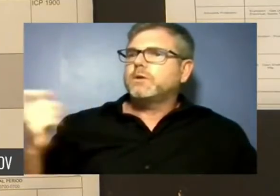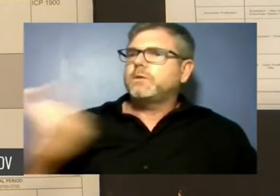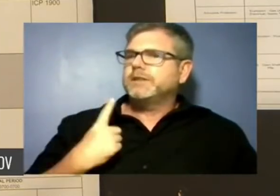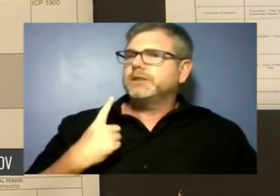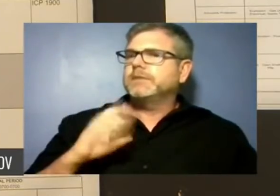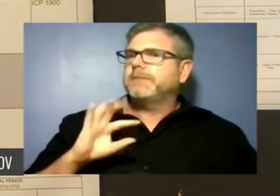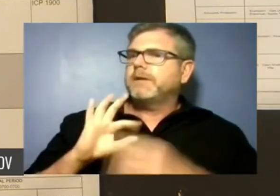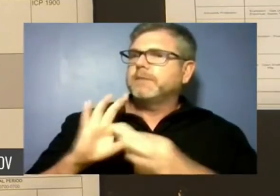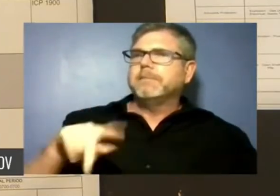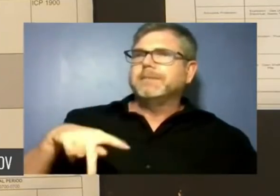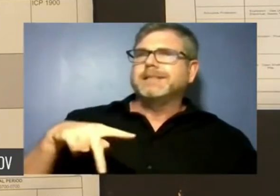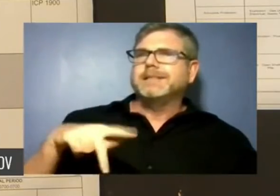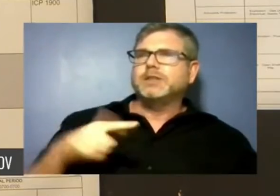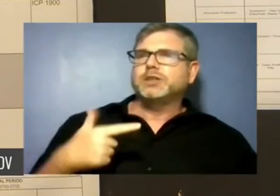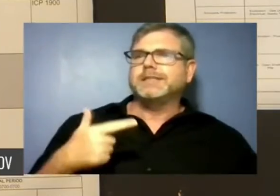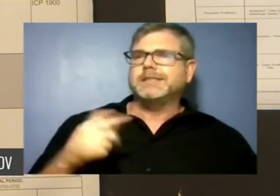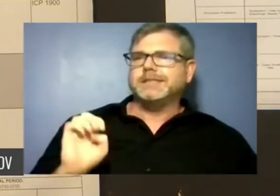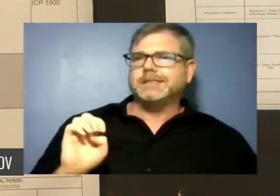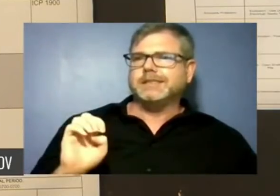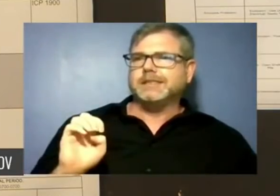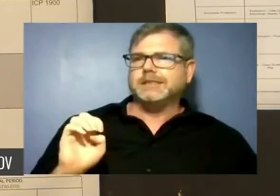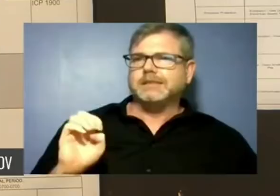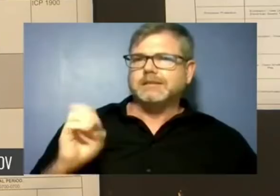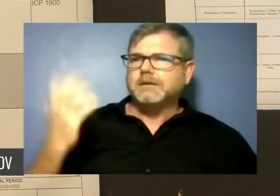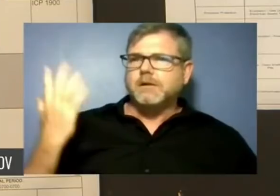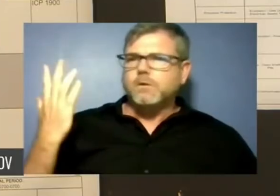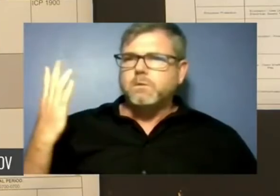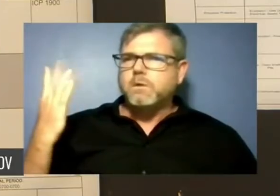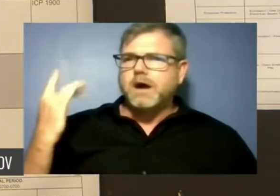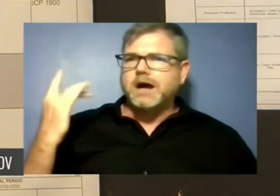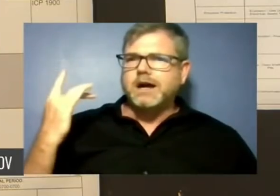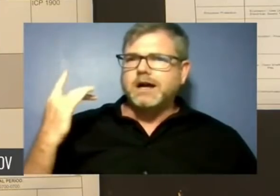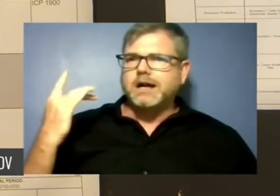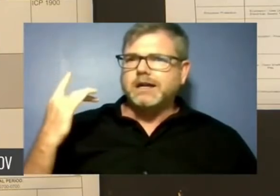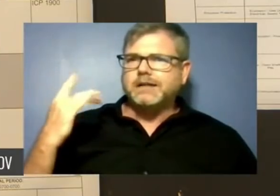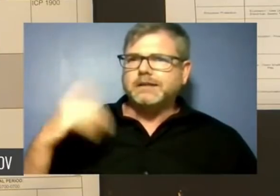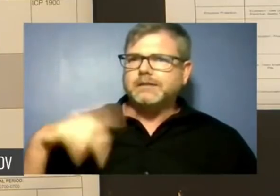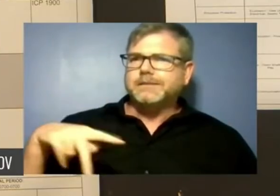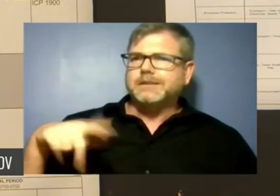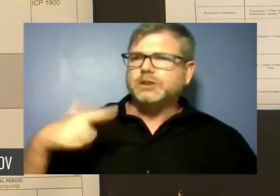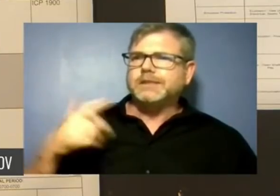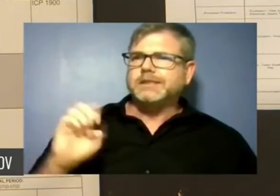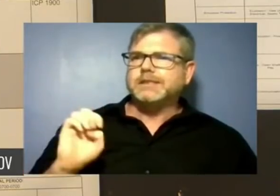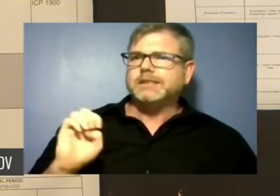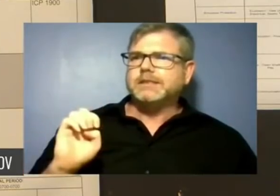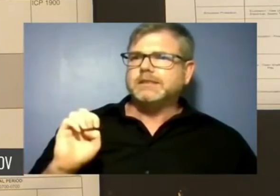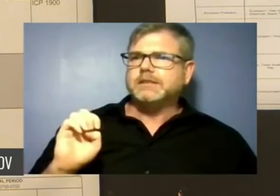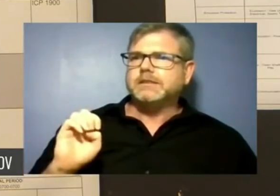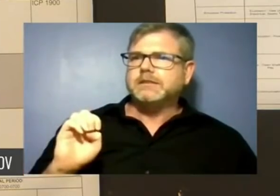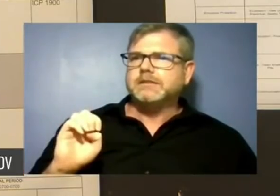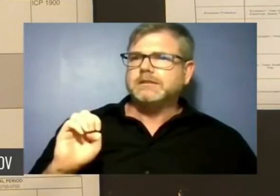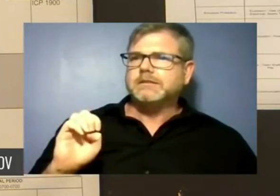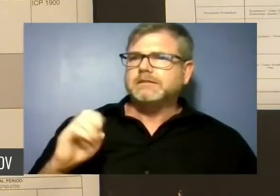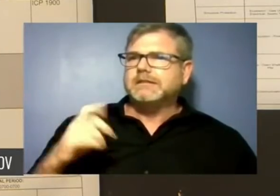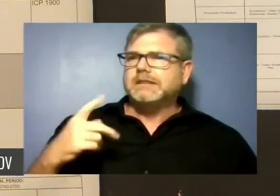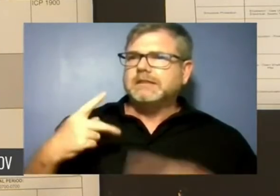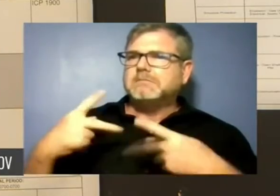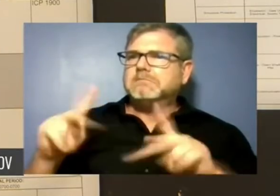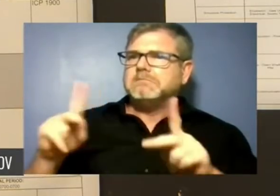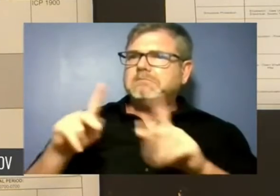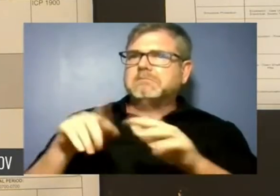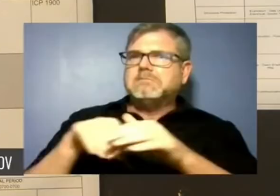and why aren't they falling under the same guidelines as residents? And the reality is that they are